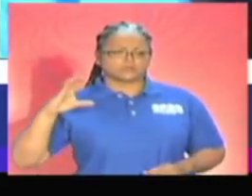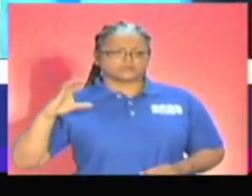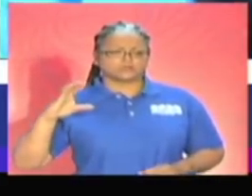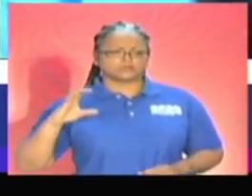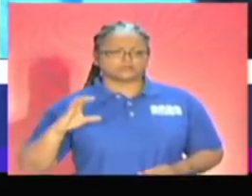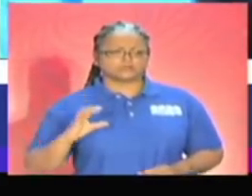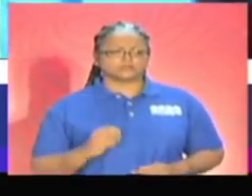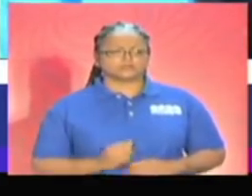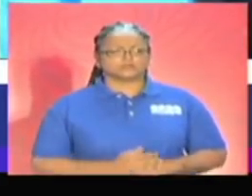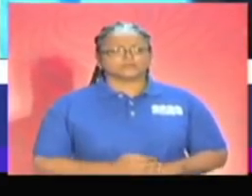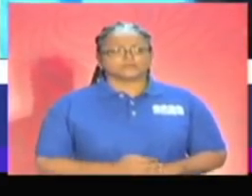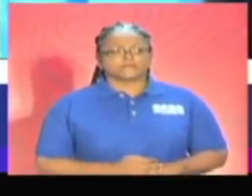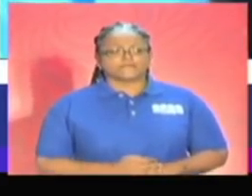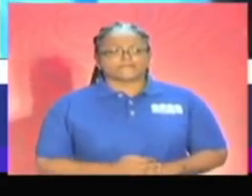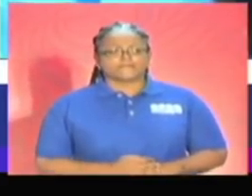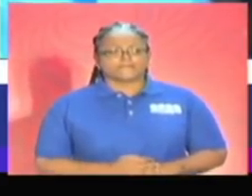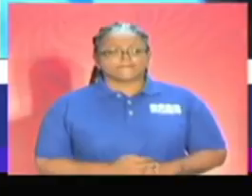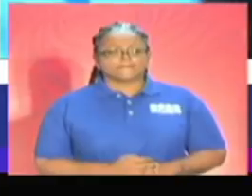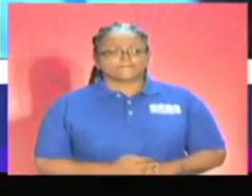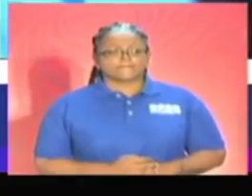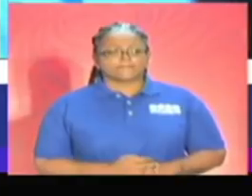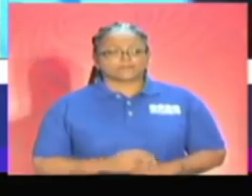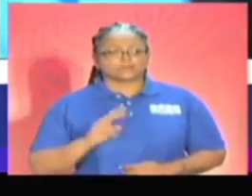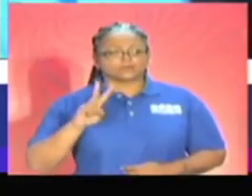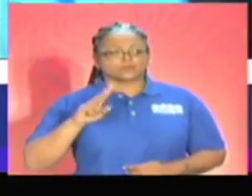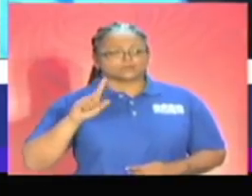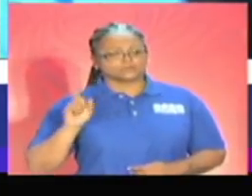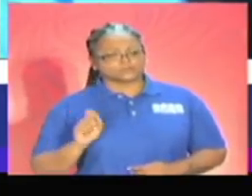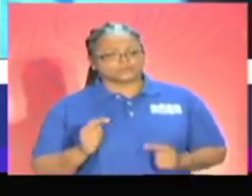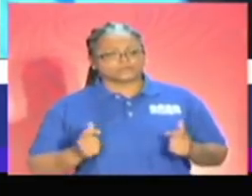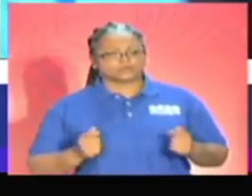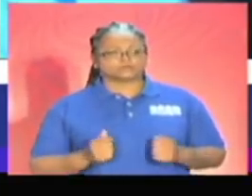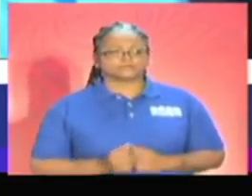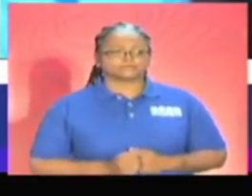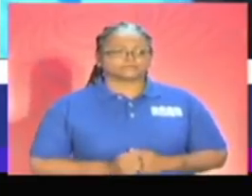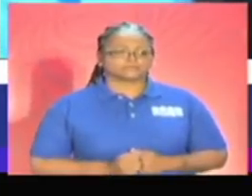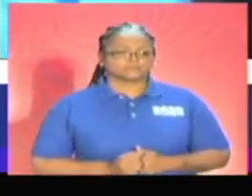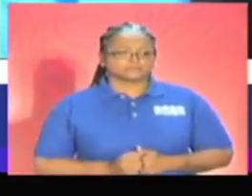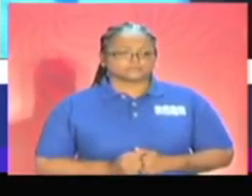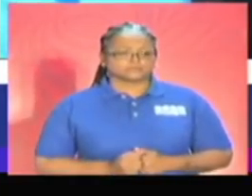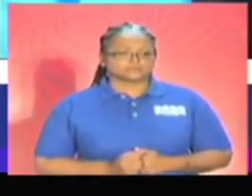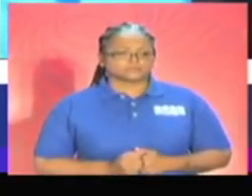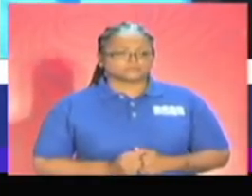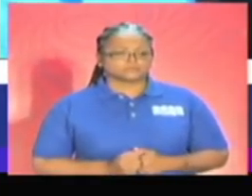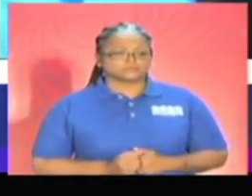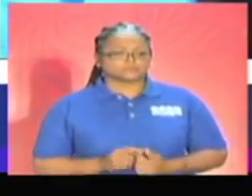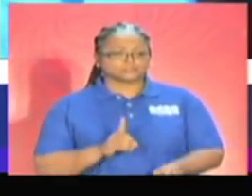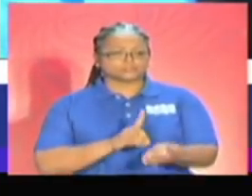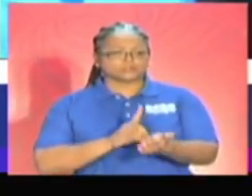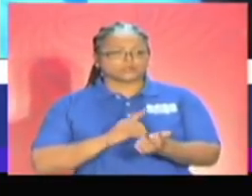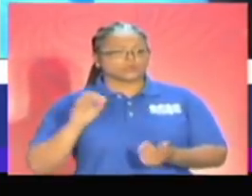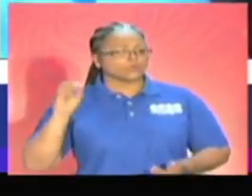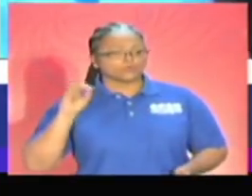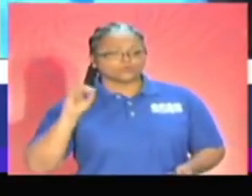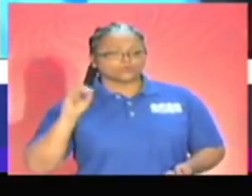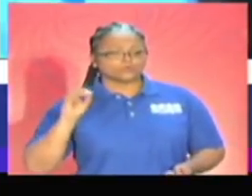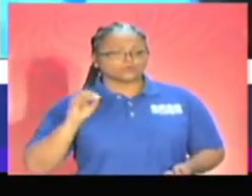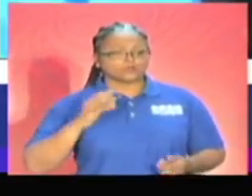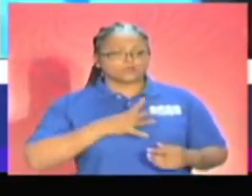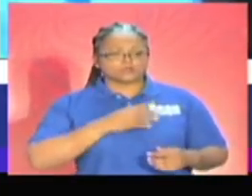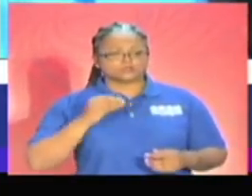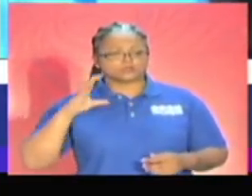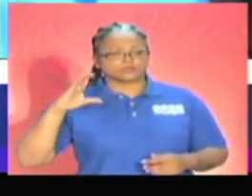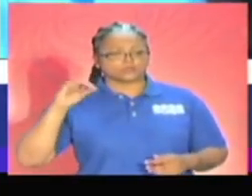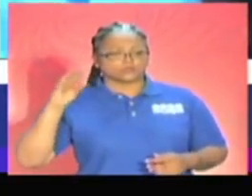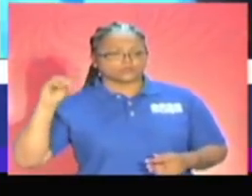FM. My two questions are quickly, one for Dr. Othello and the other for the Chief Medical Officer. I